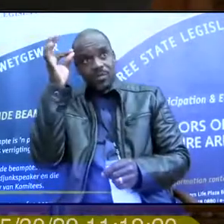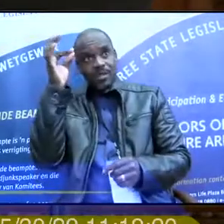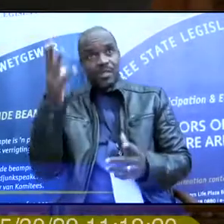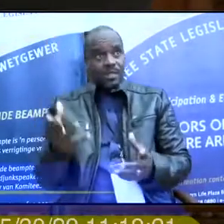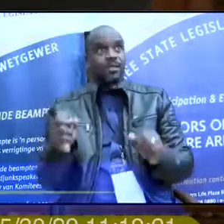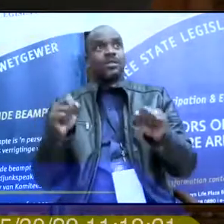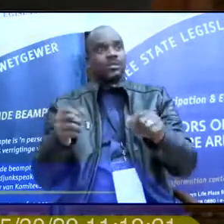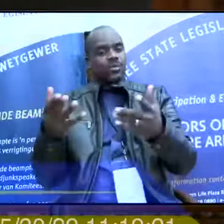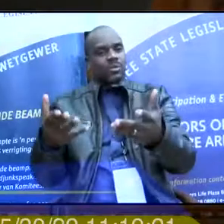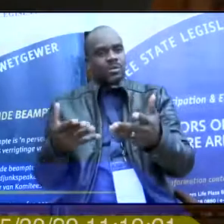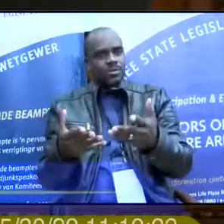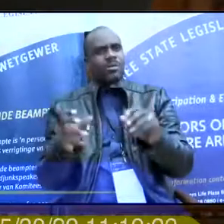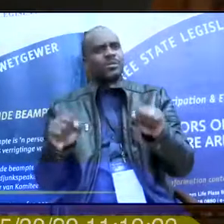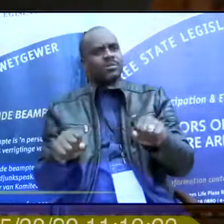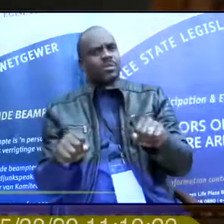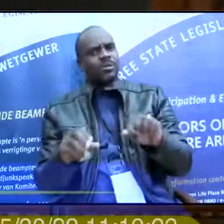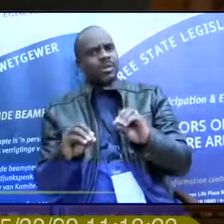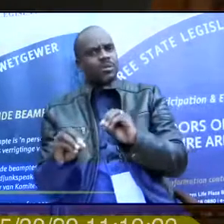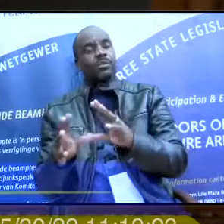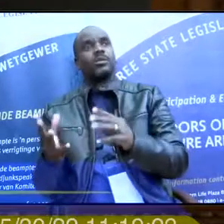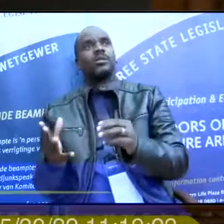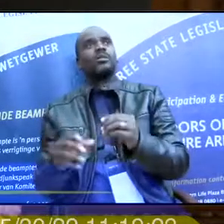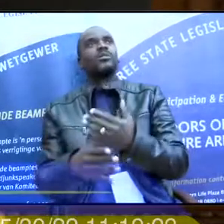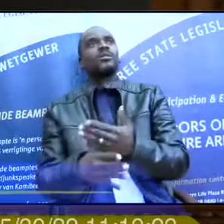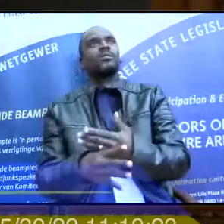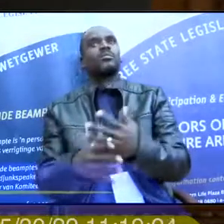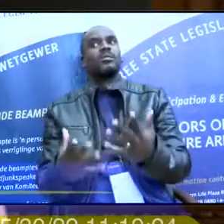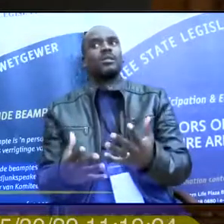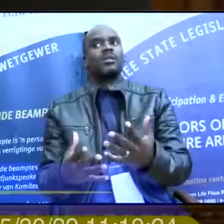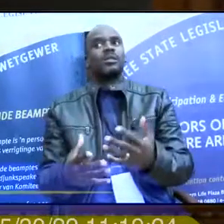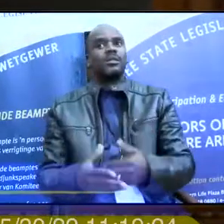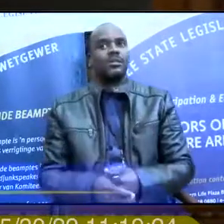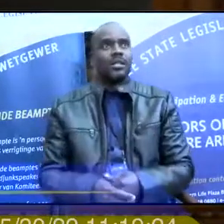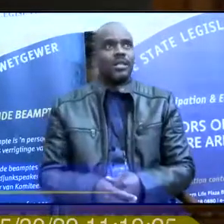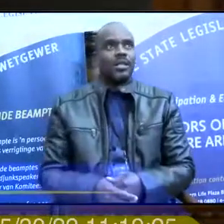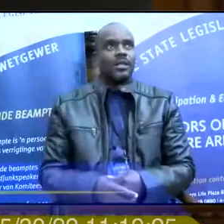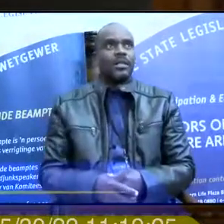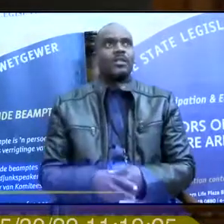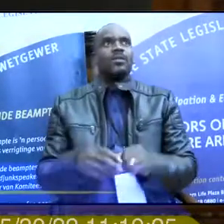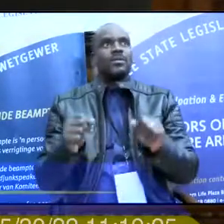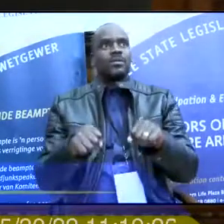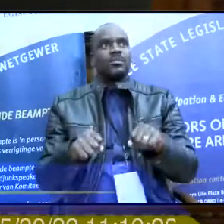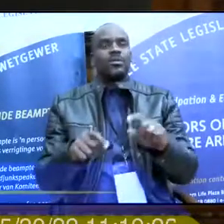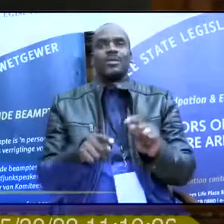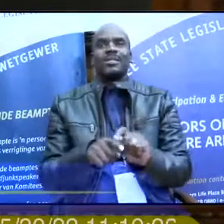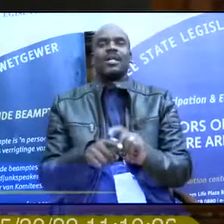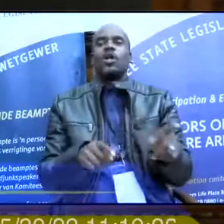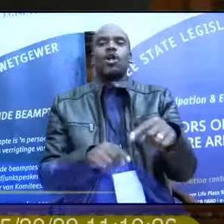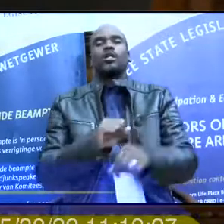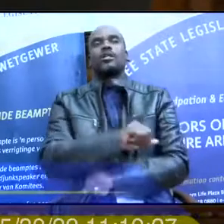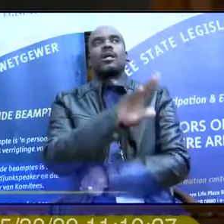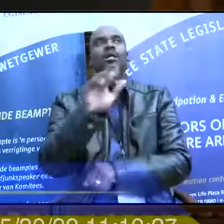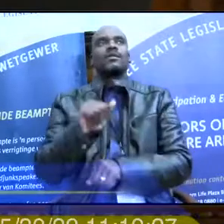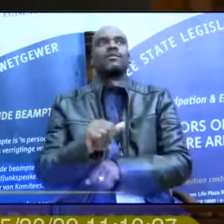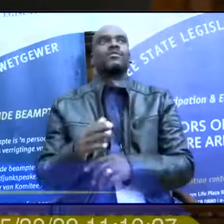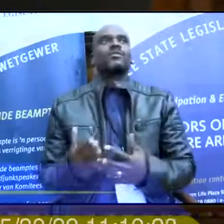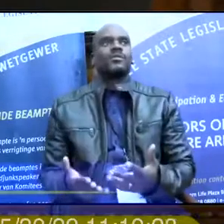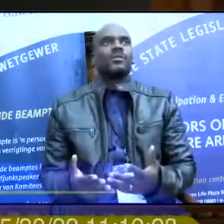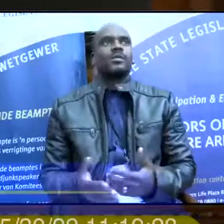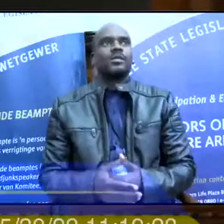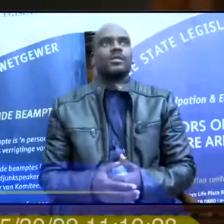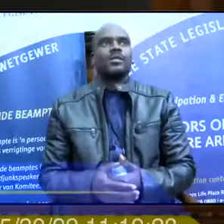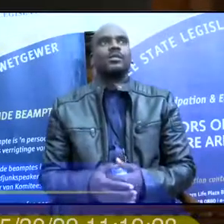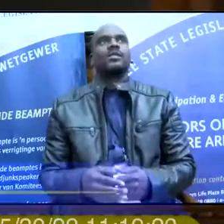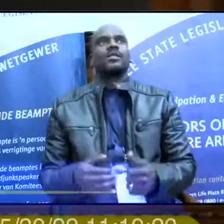distorted and skewed economy we're driving areas of multiply effects in bigger areas of our districts and our